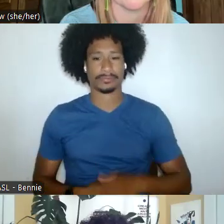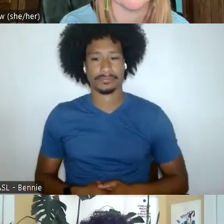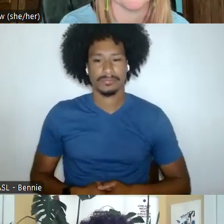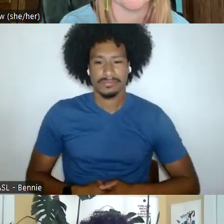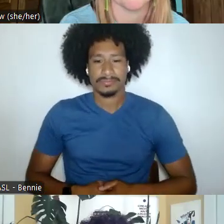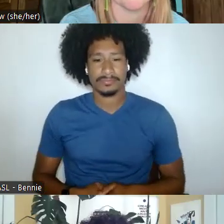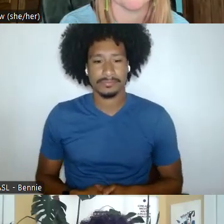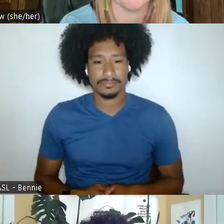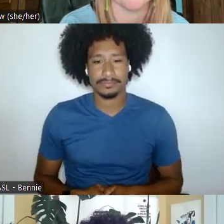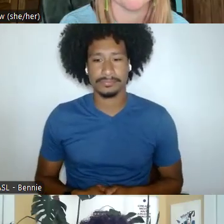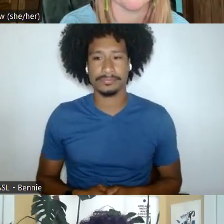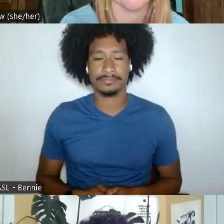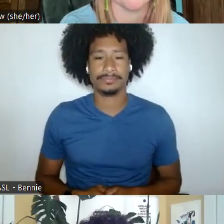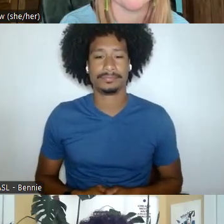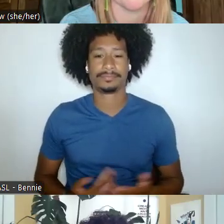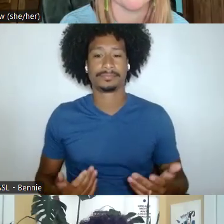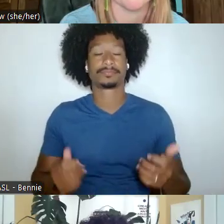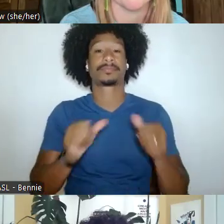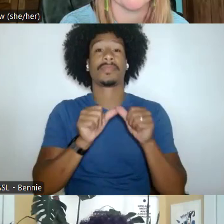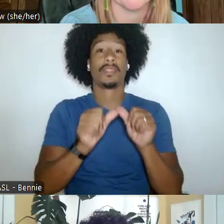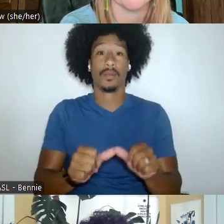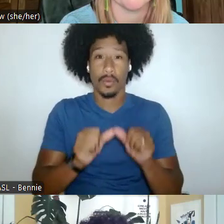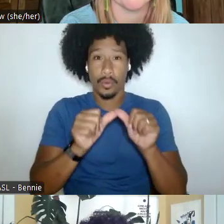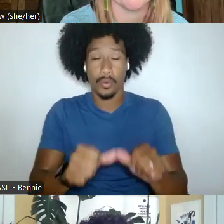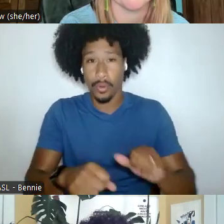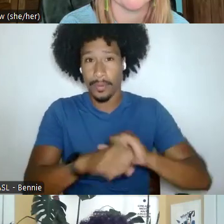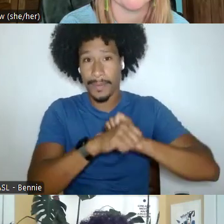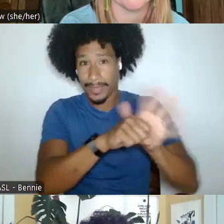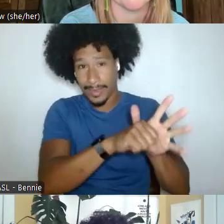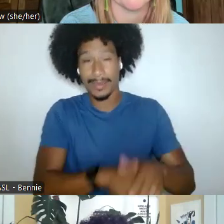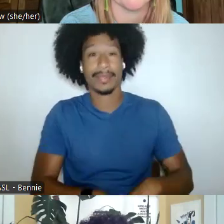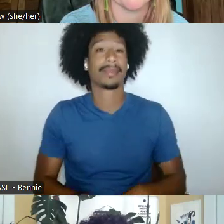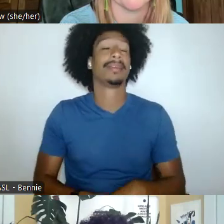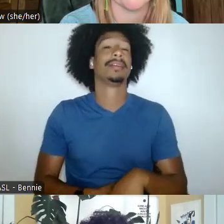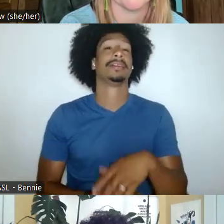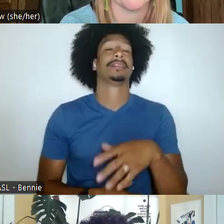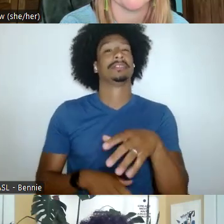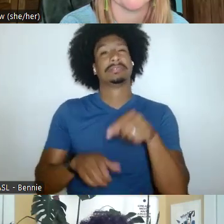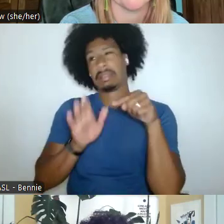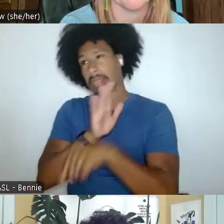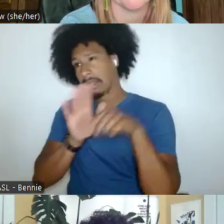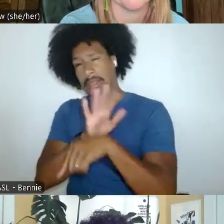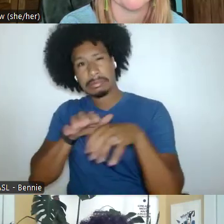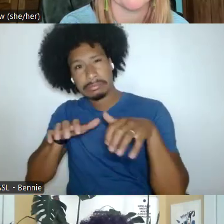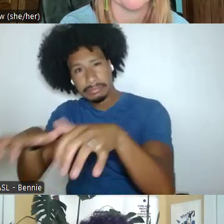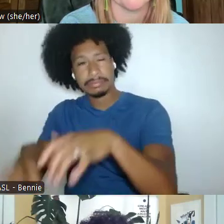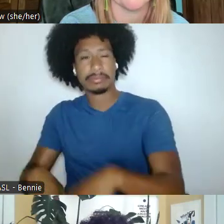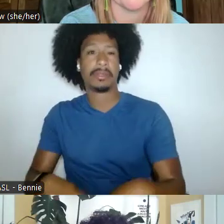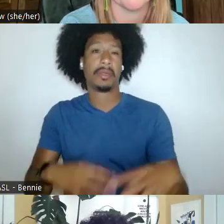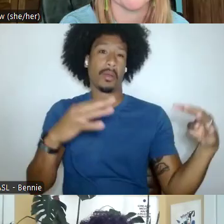In an ongoing pandemic, amidst genocides, wars, what's happening in the